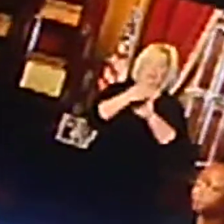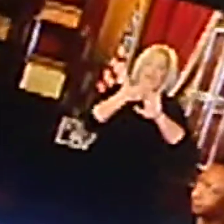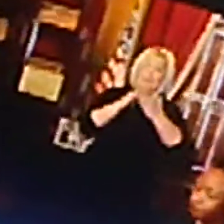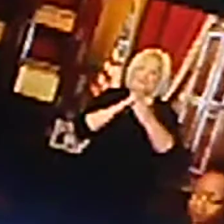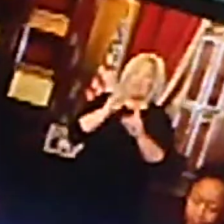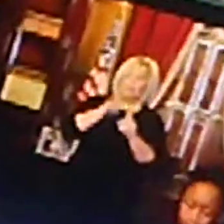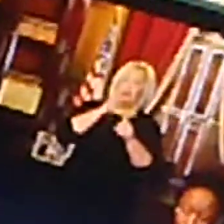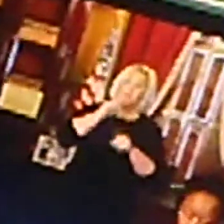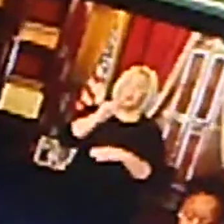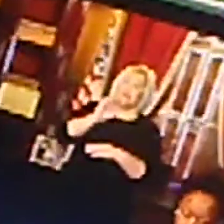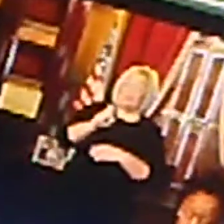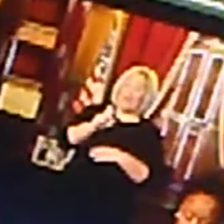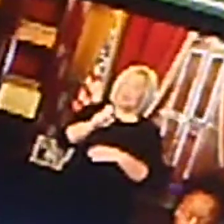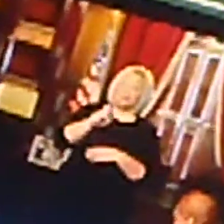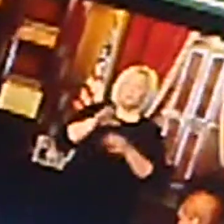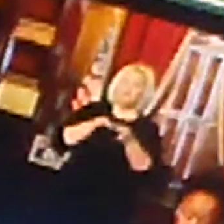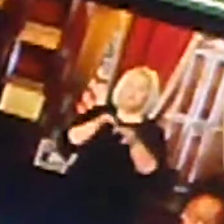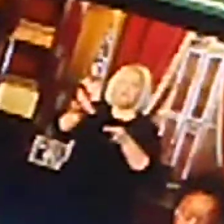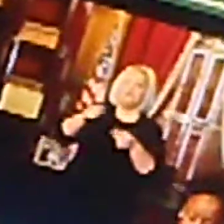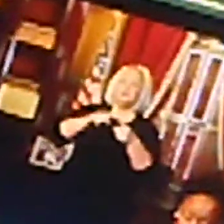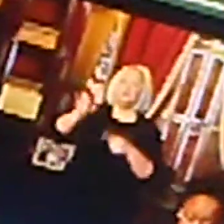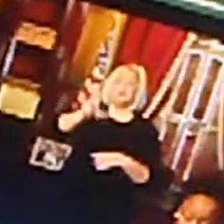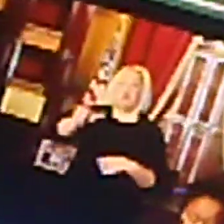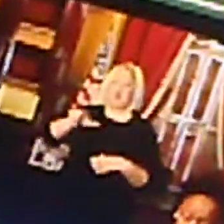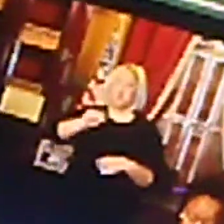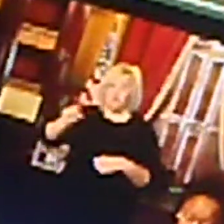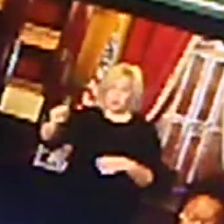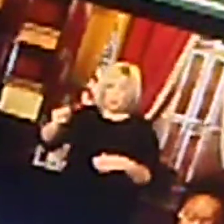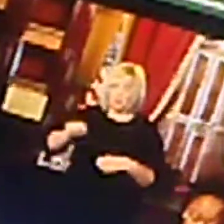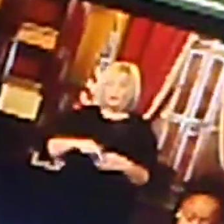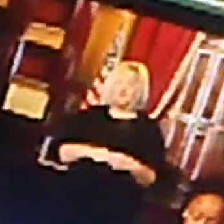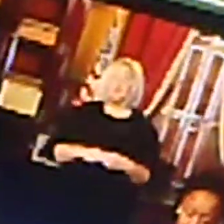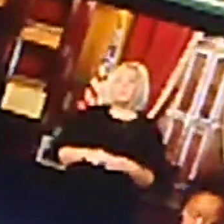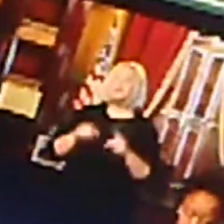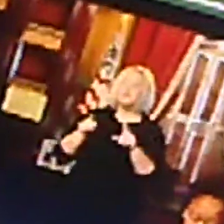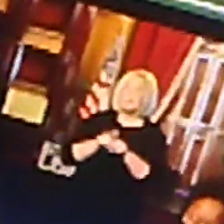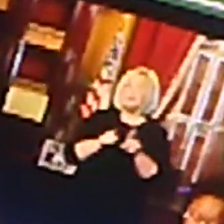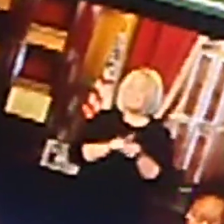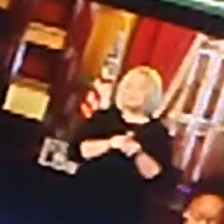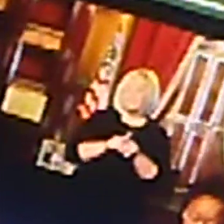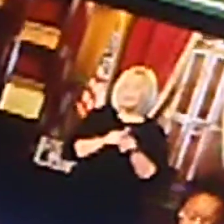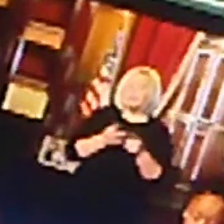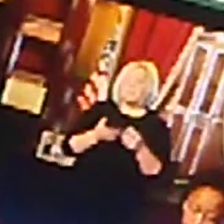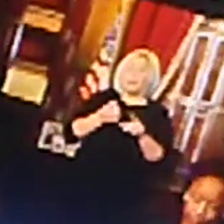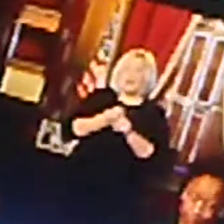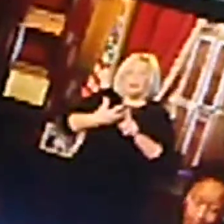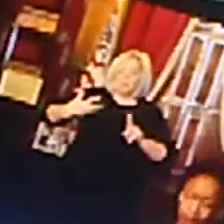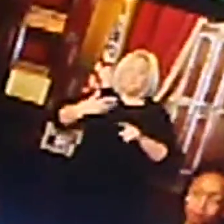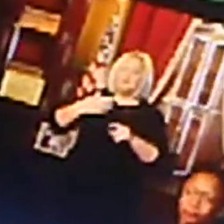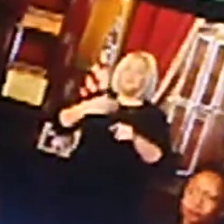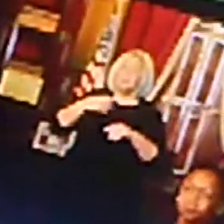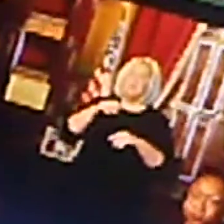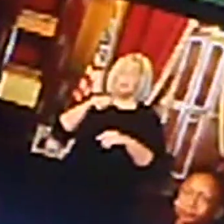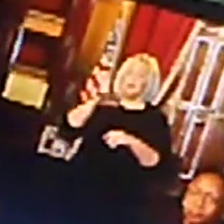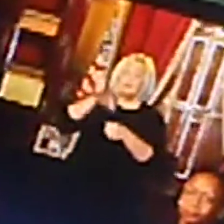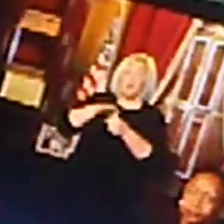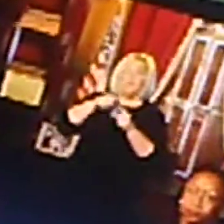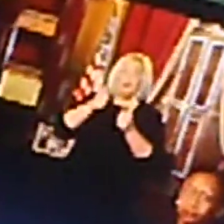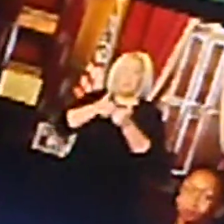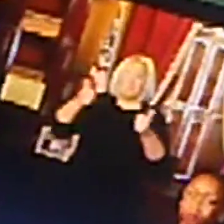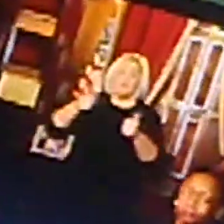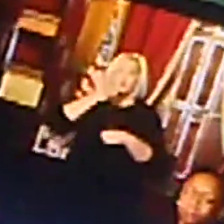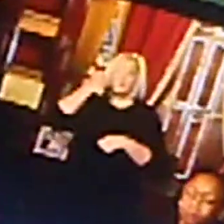filing deadlines to July of 2020. We've also expanded absentee voting in the